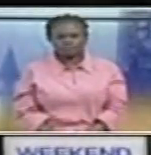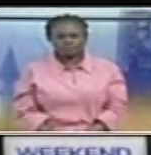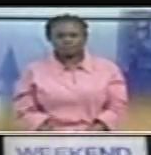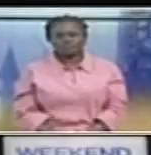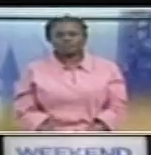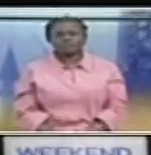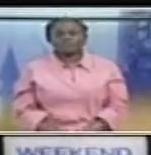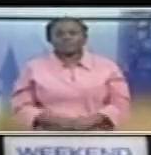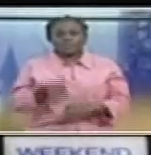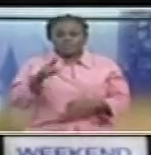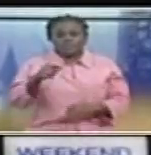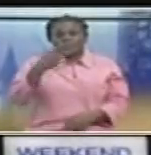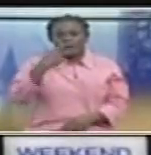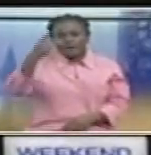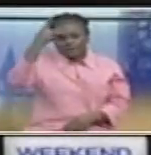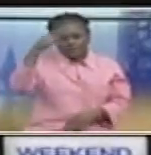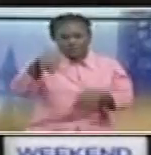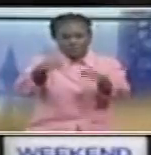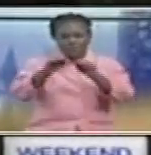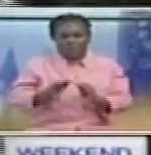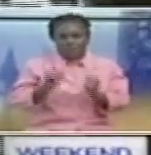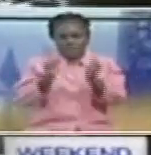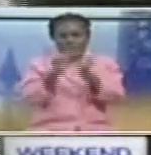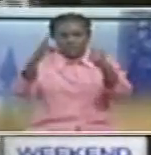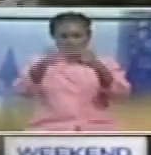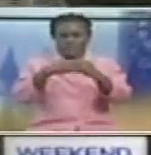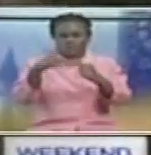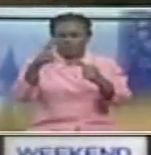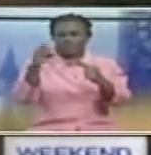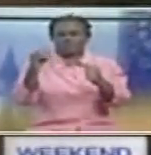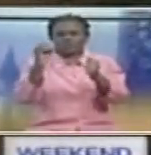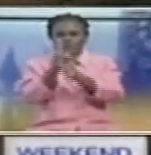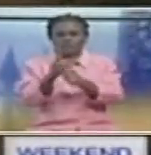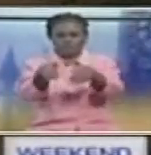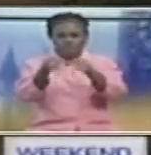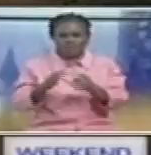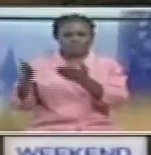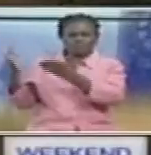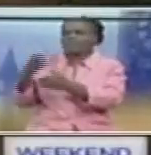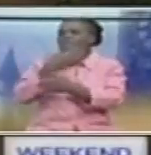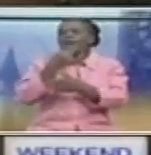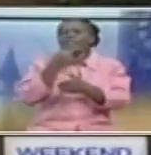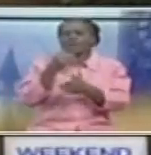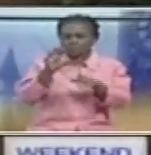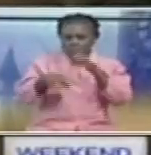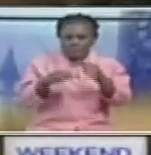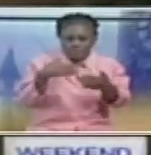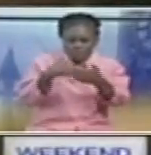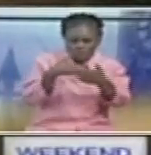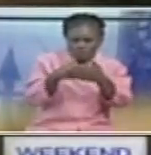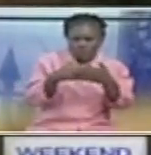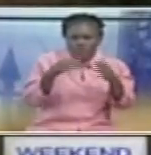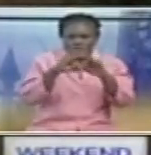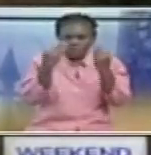What is believed to be Karari's remains were buried on the 18th of December 2012 in his father's farm close to those he